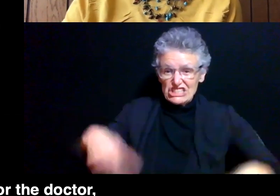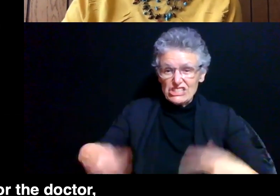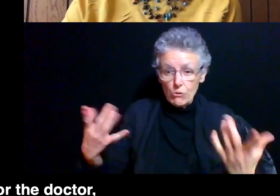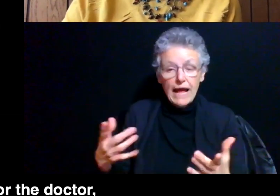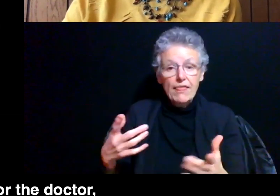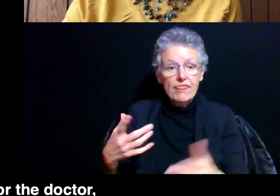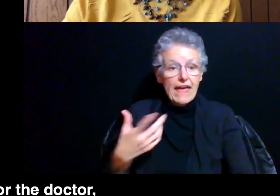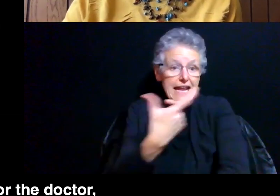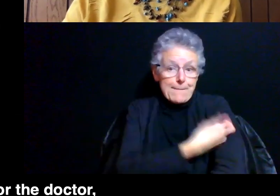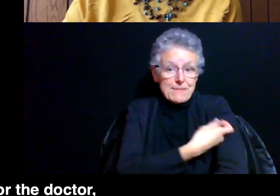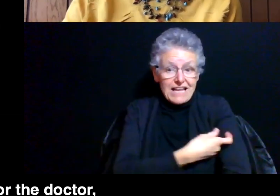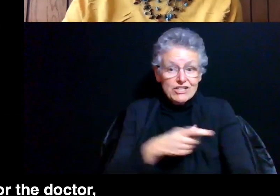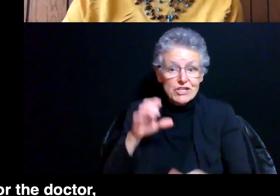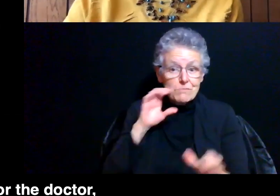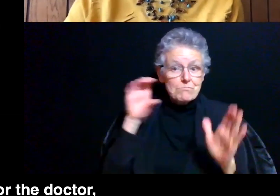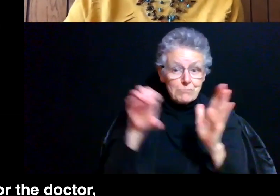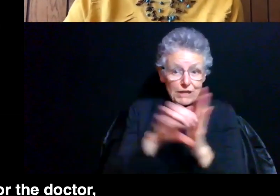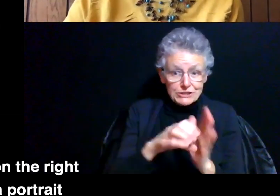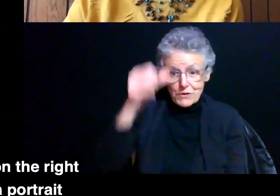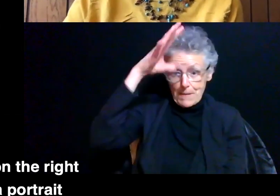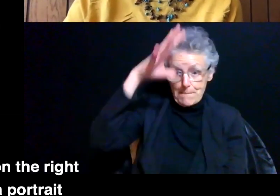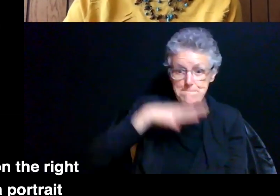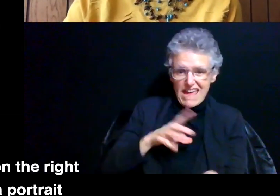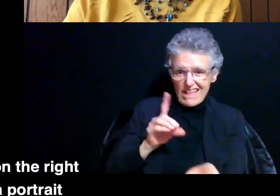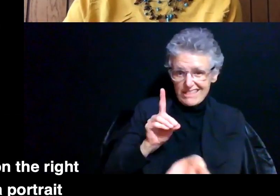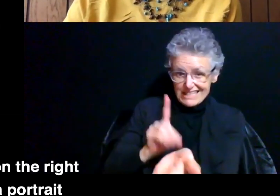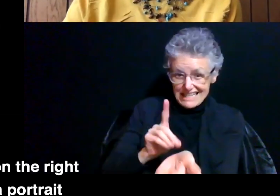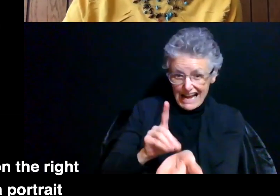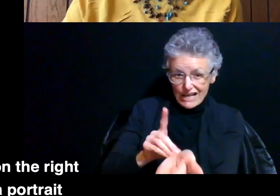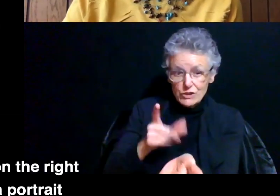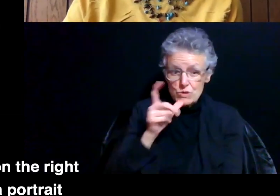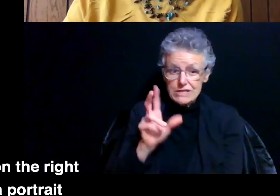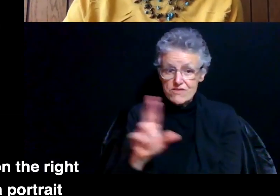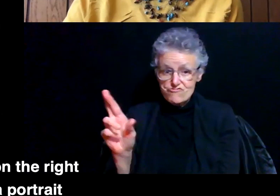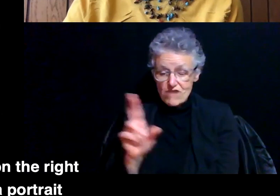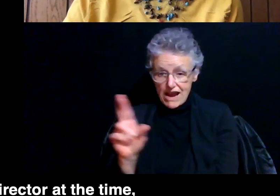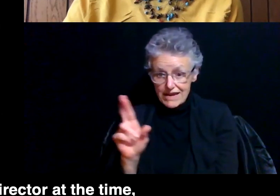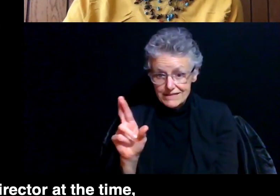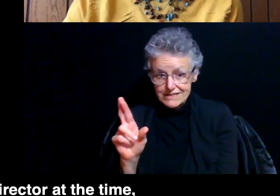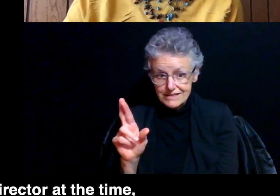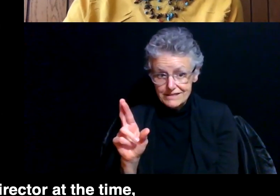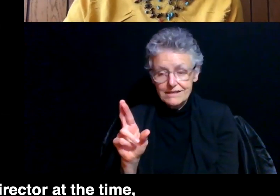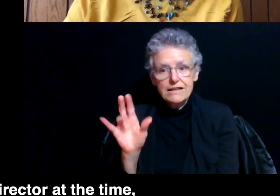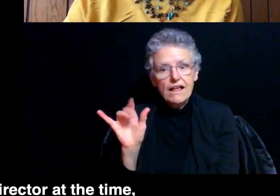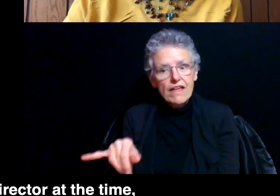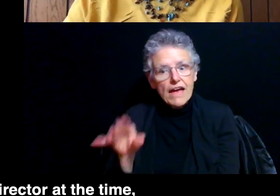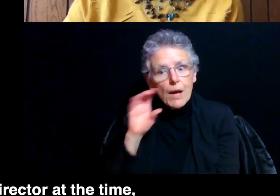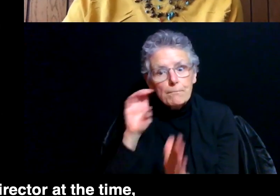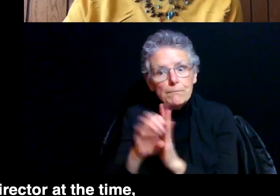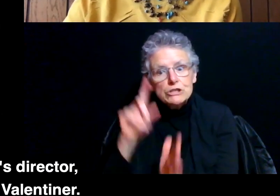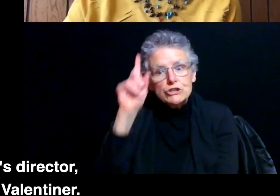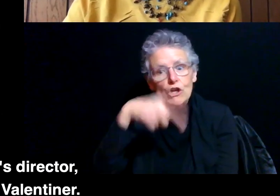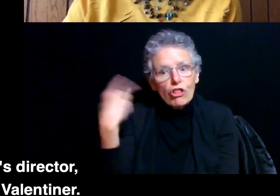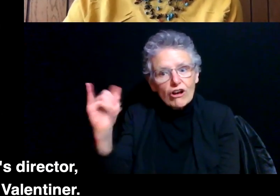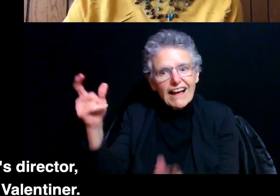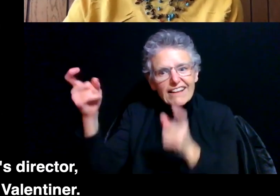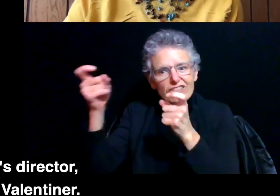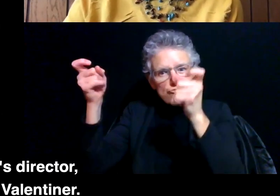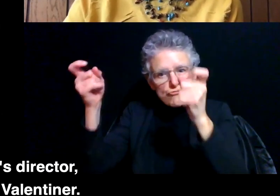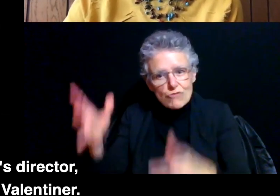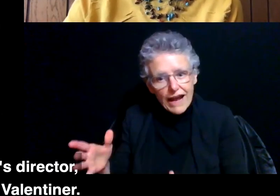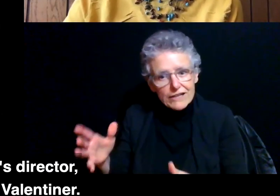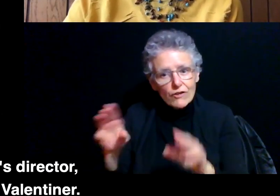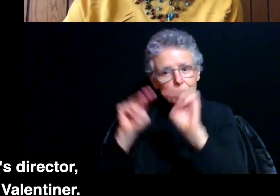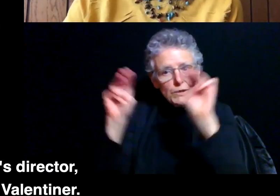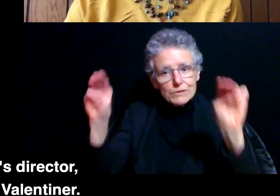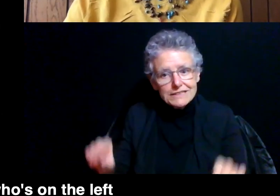the man or the doctor who's on the right was a portrait based on the director at the time, the DIA's director,